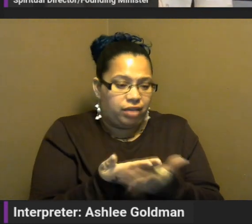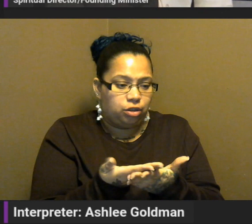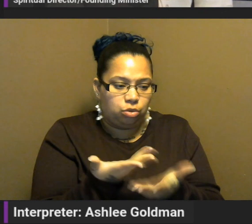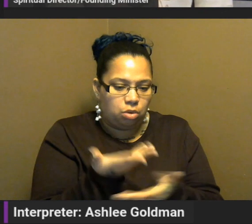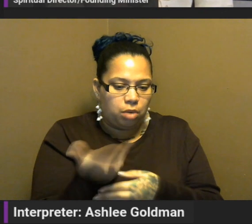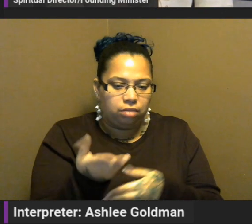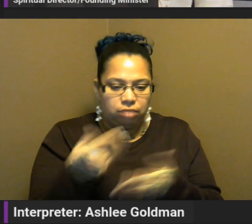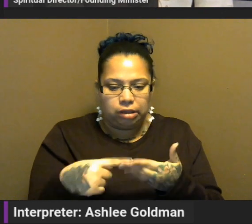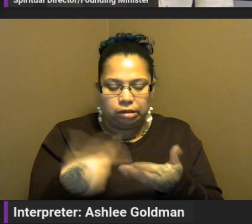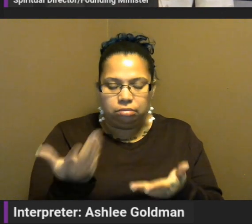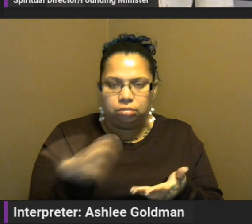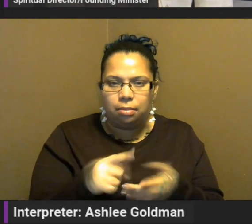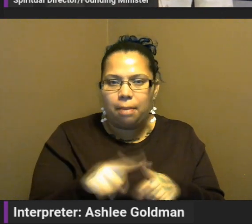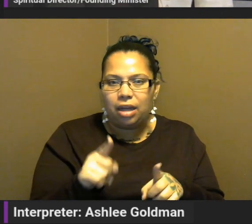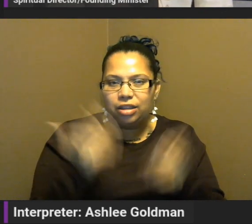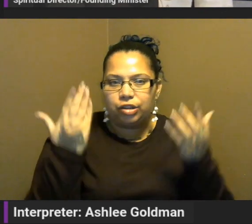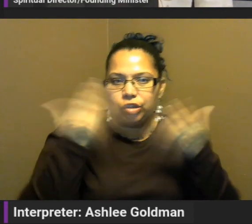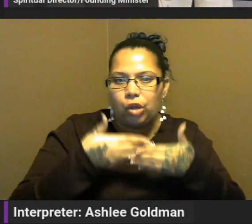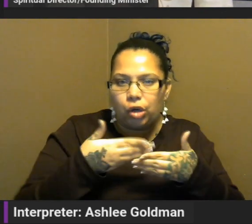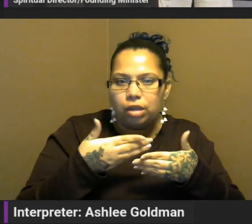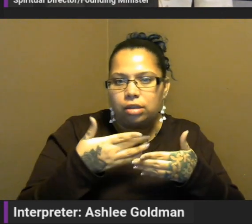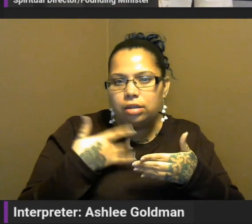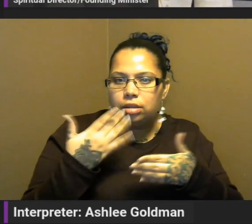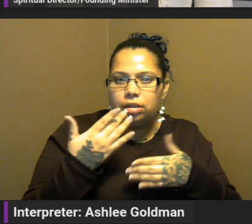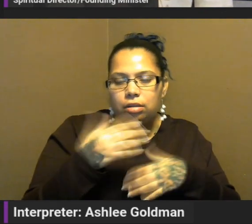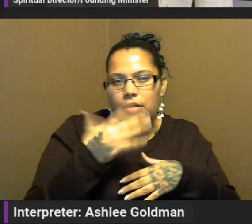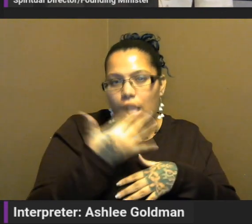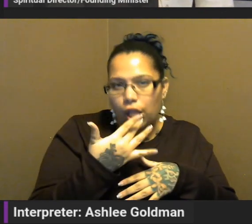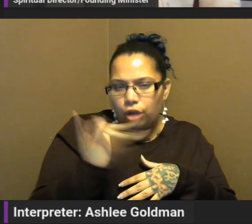being dark in shade or color.